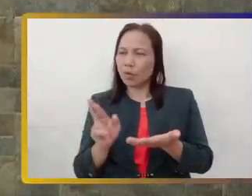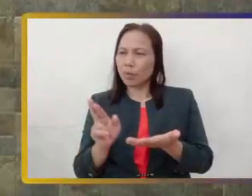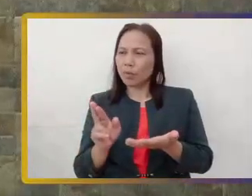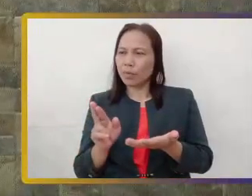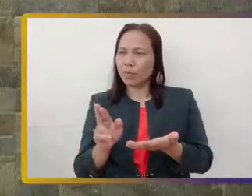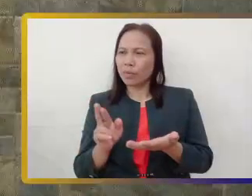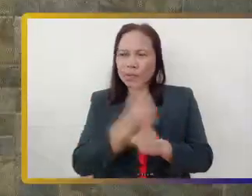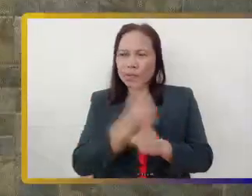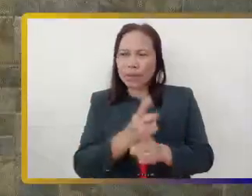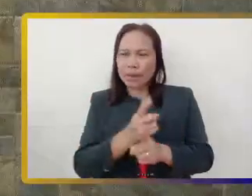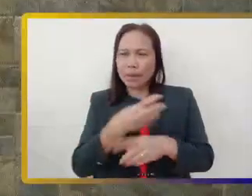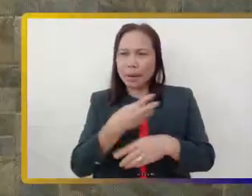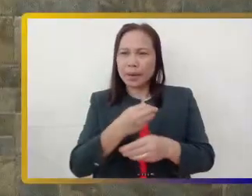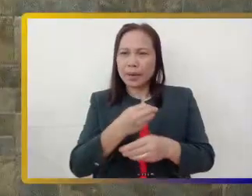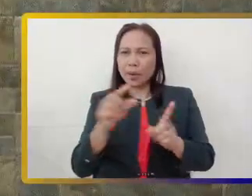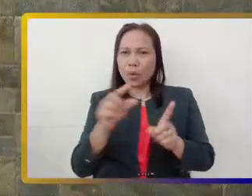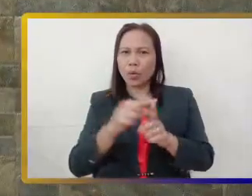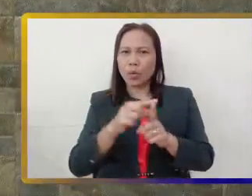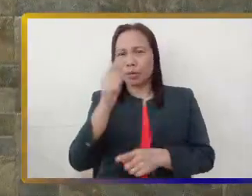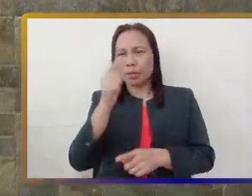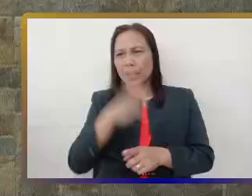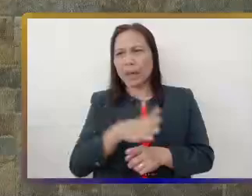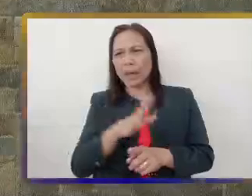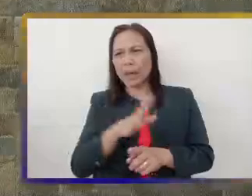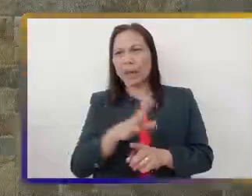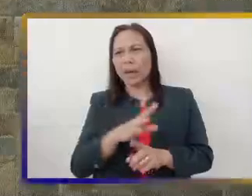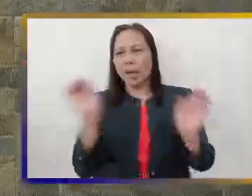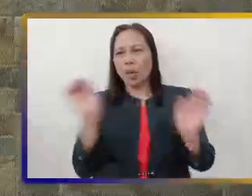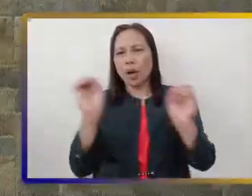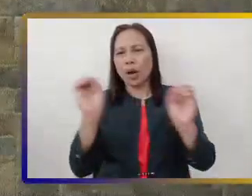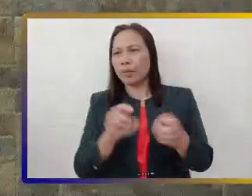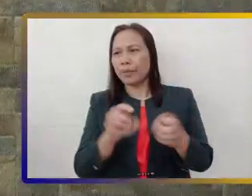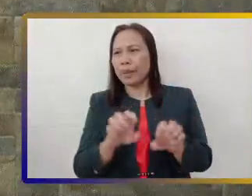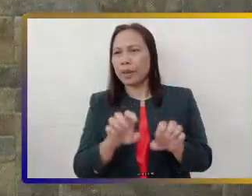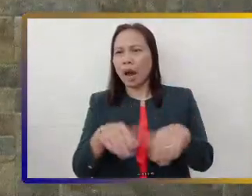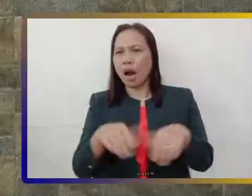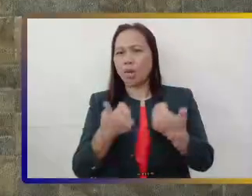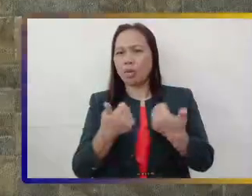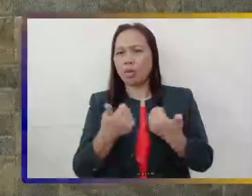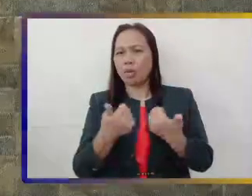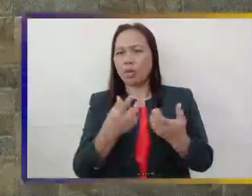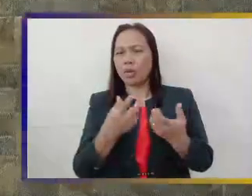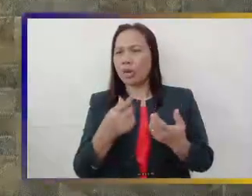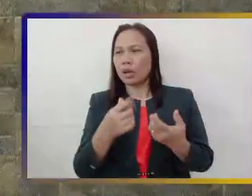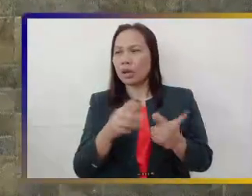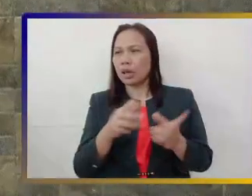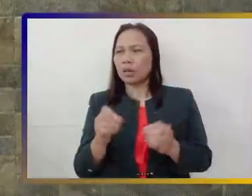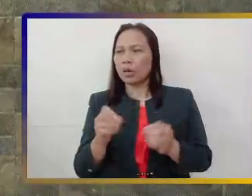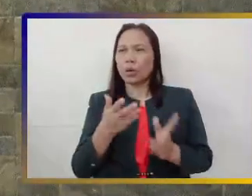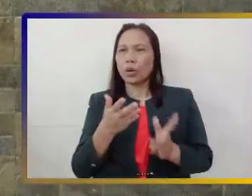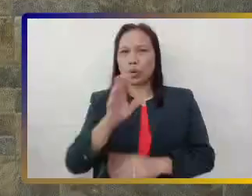make the word of God of n Effect by their own